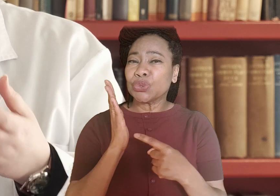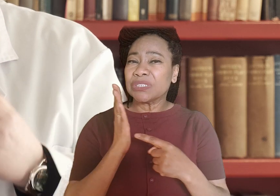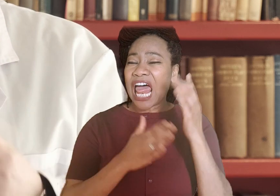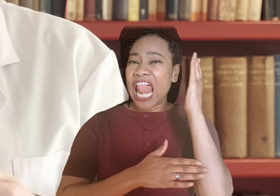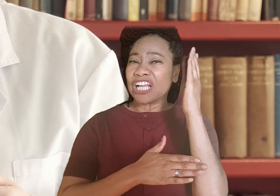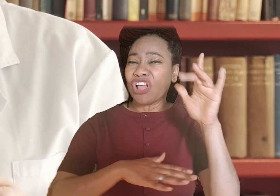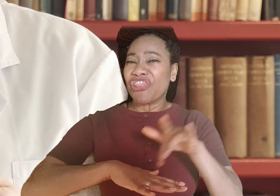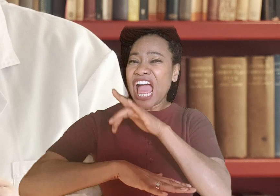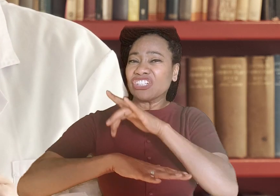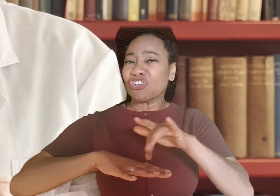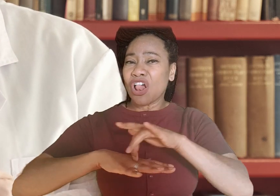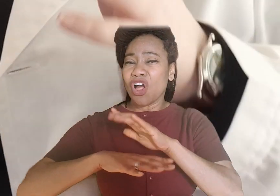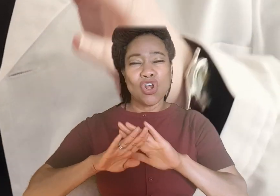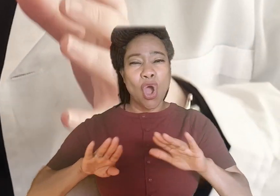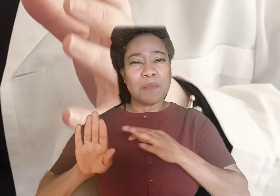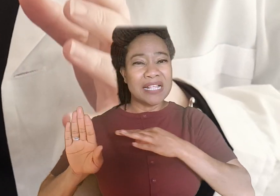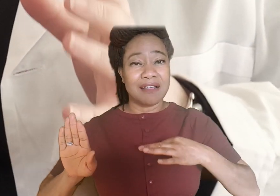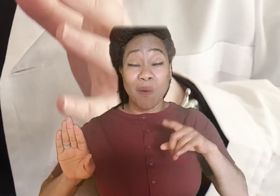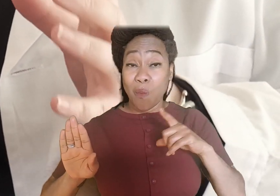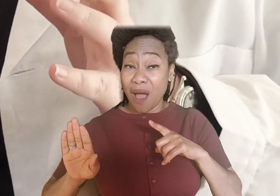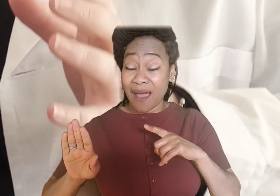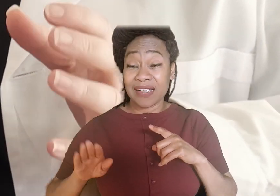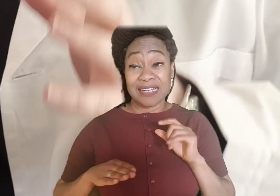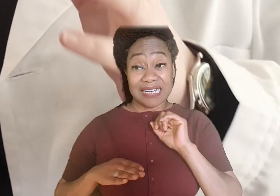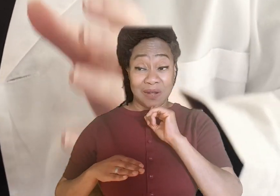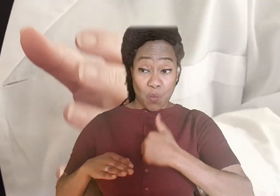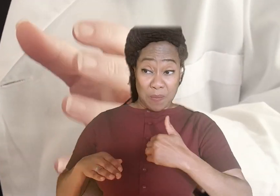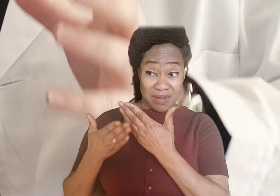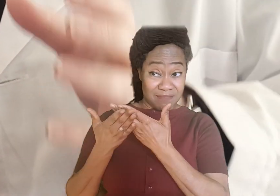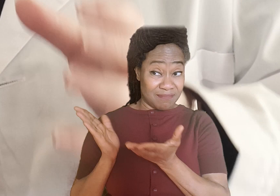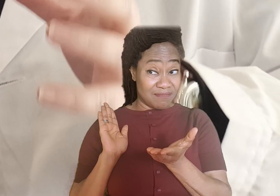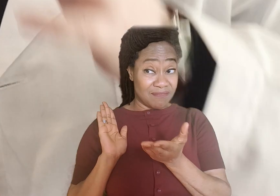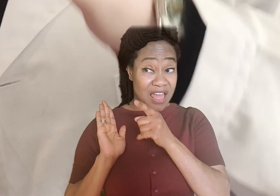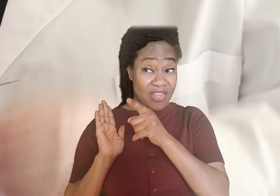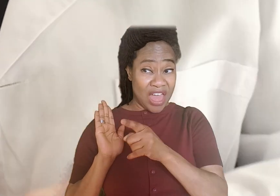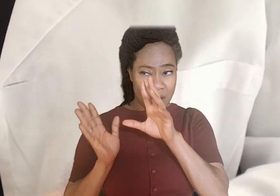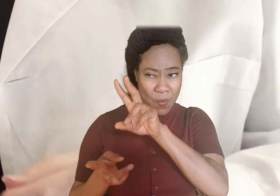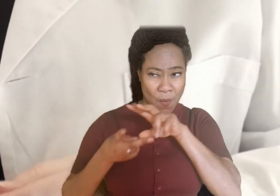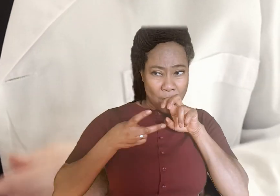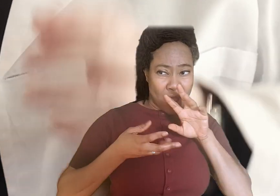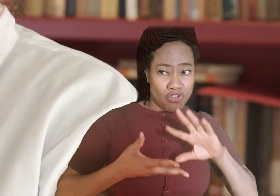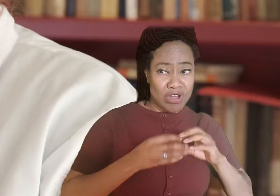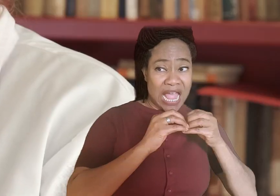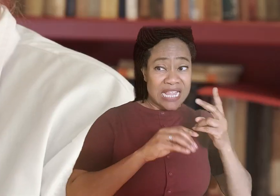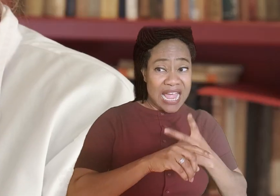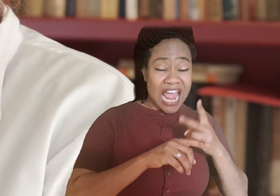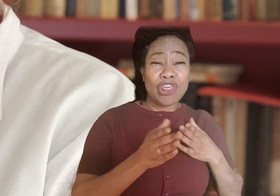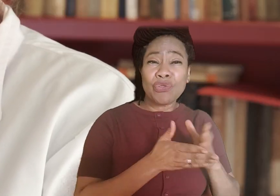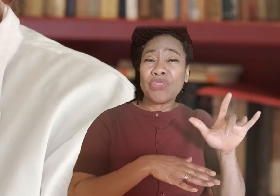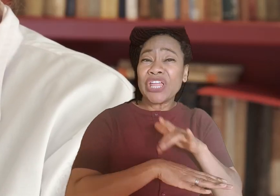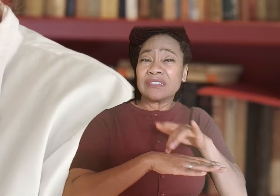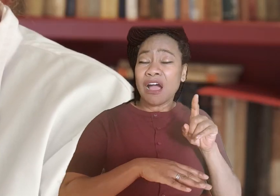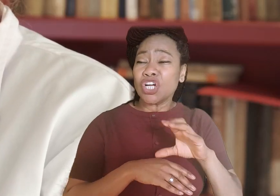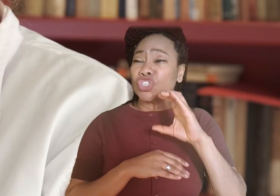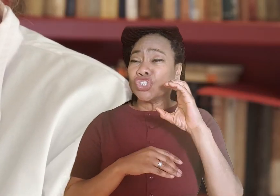were theatrical rather than medical. The demonstrations by his women were being recreated in the theatre. Charcot's